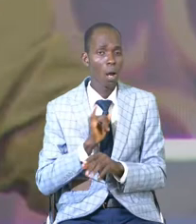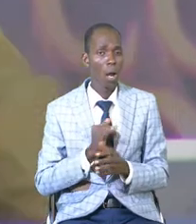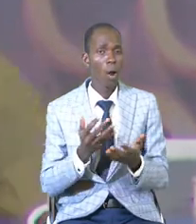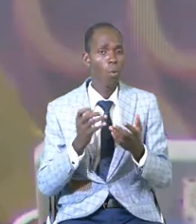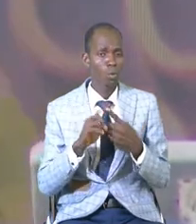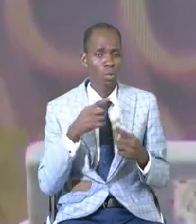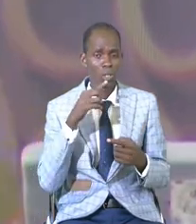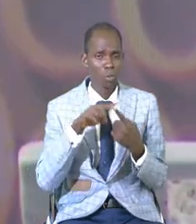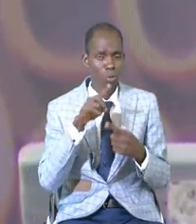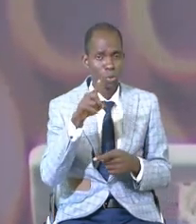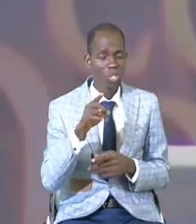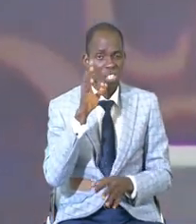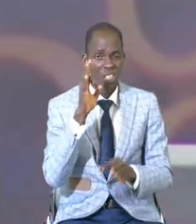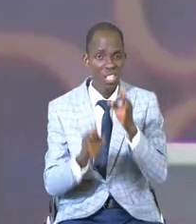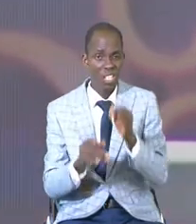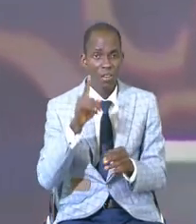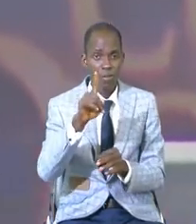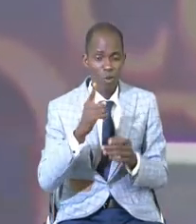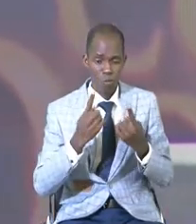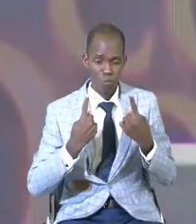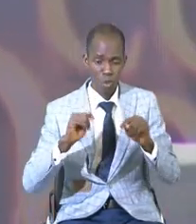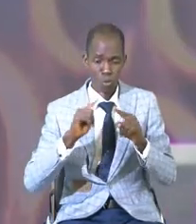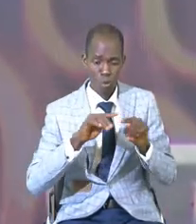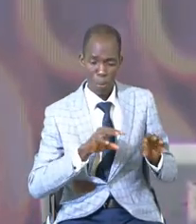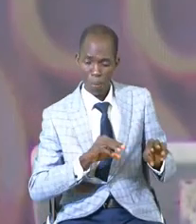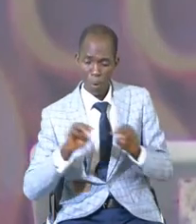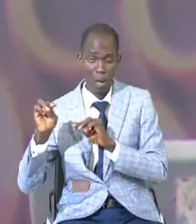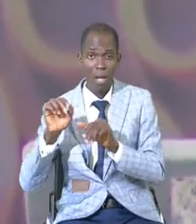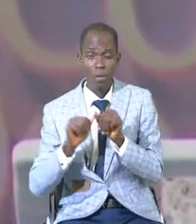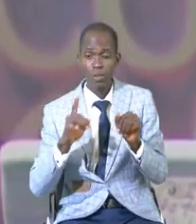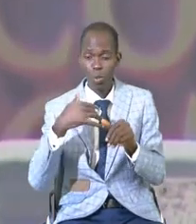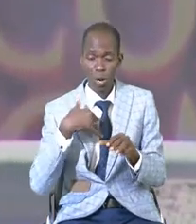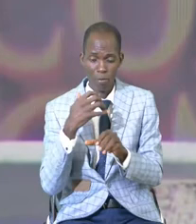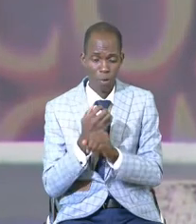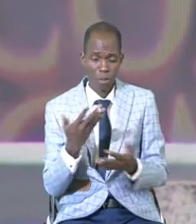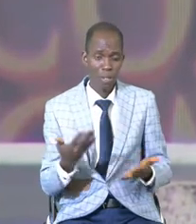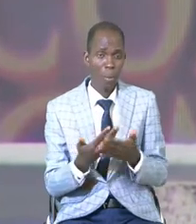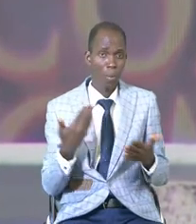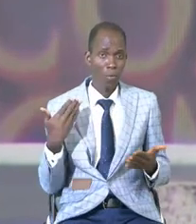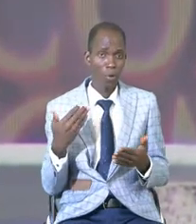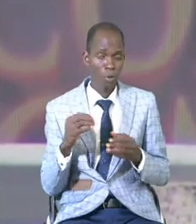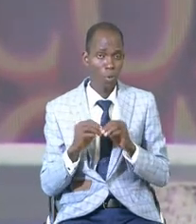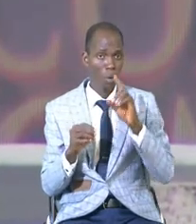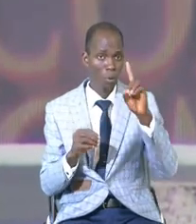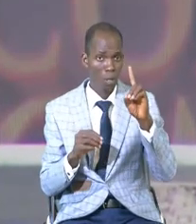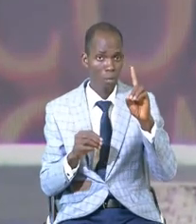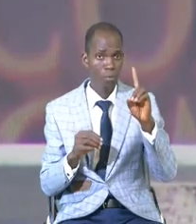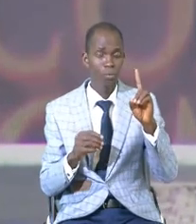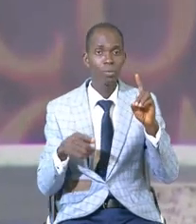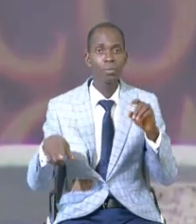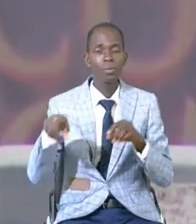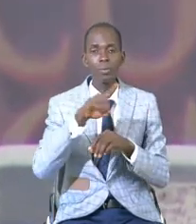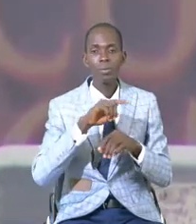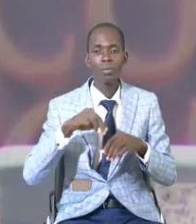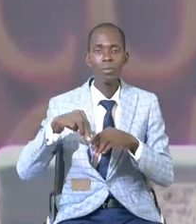leave anything you got here before, number one, their master, the devil,